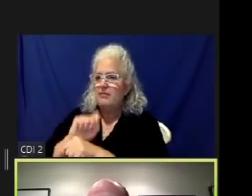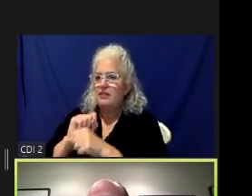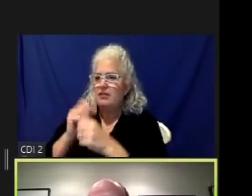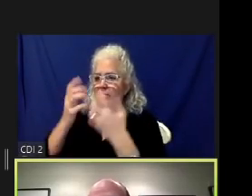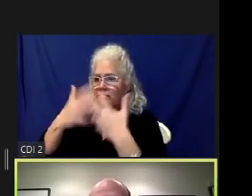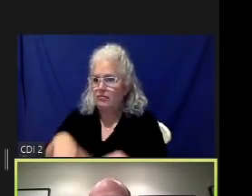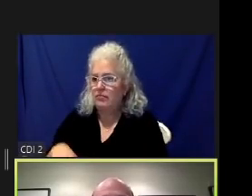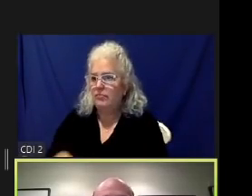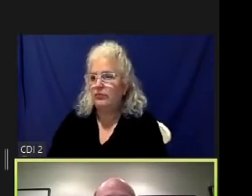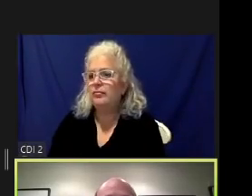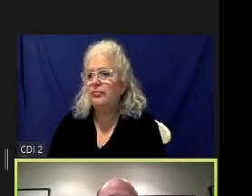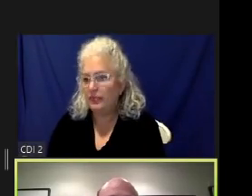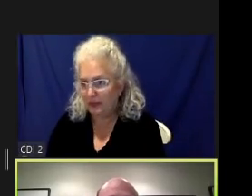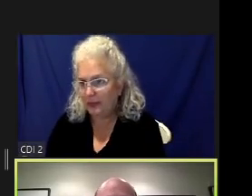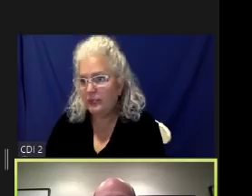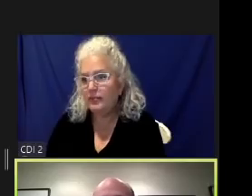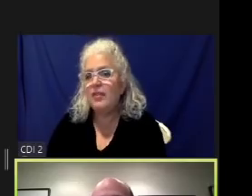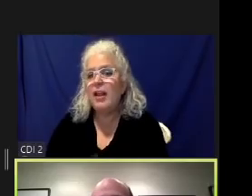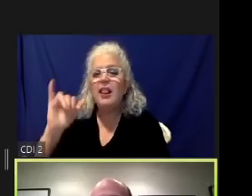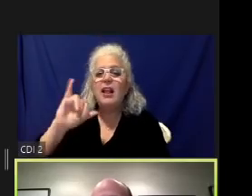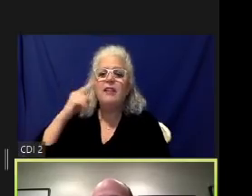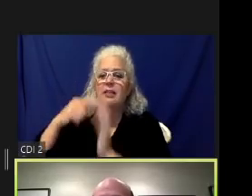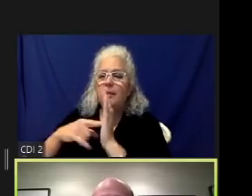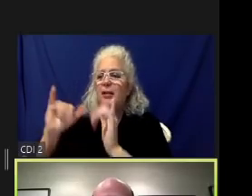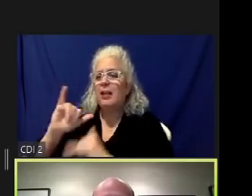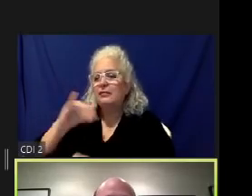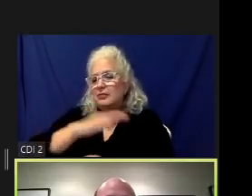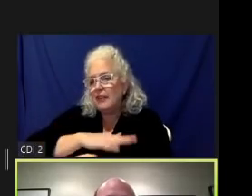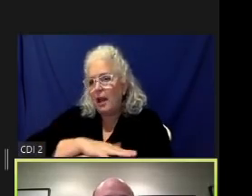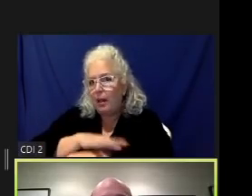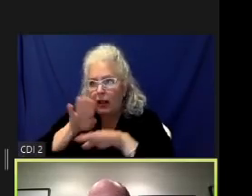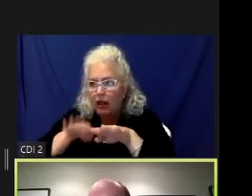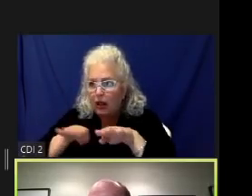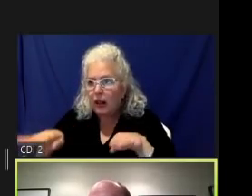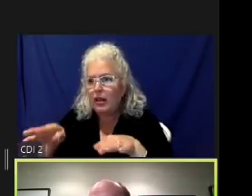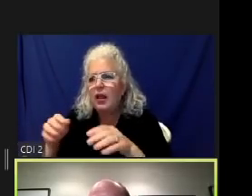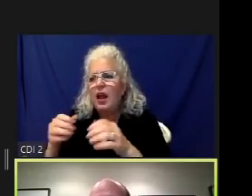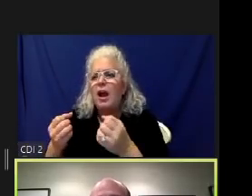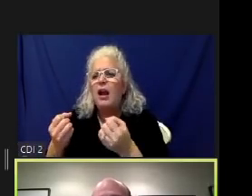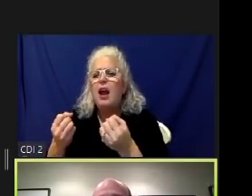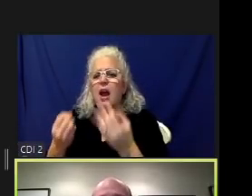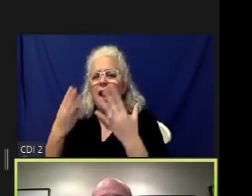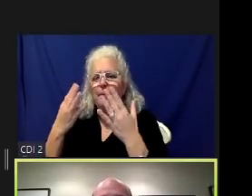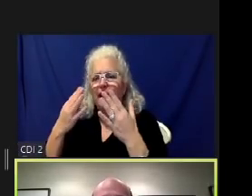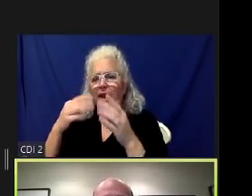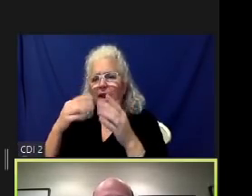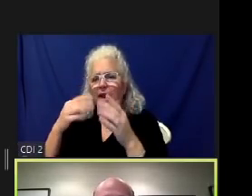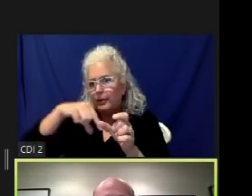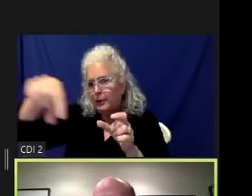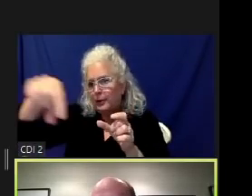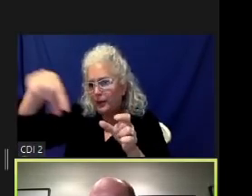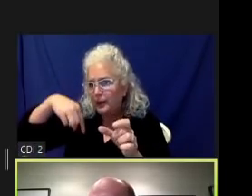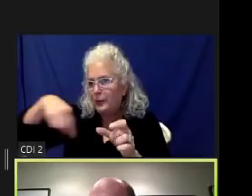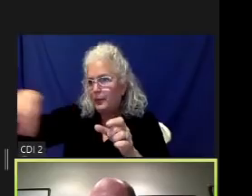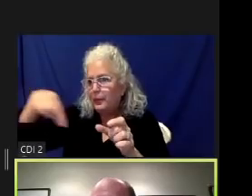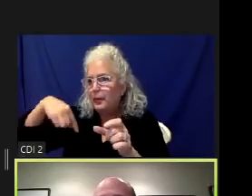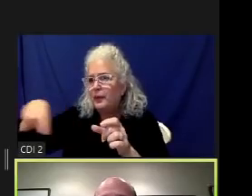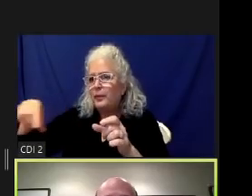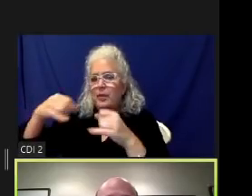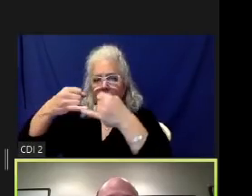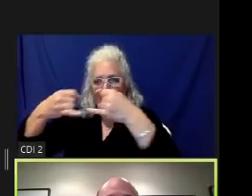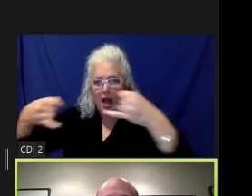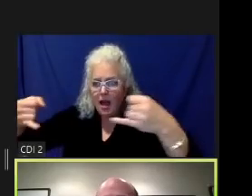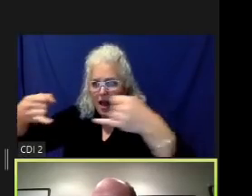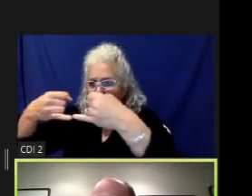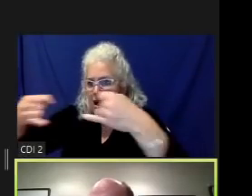that need to be provided, the space that's required because we're in a pandemic and we still need to social distance. All of those things will be taken care of. They'll